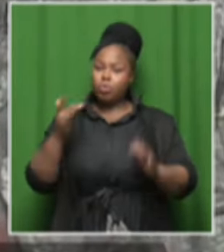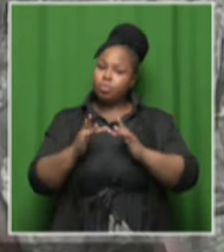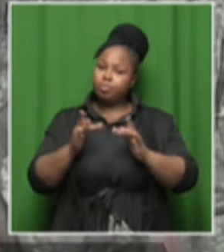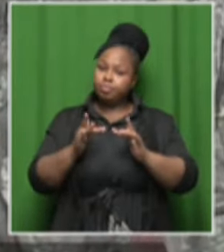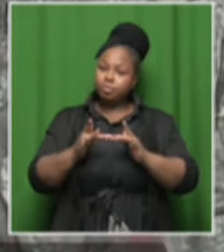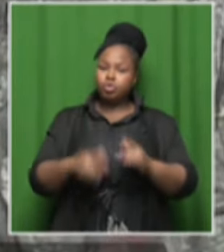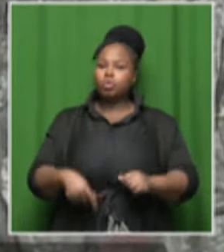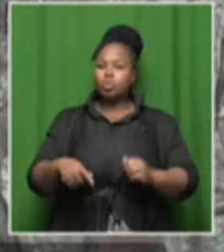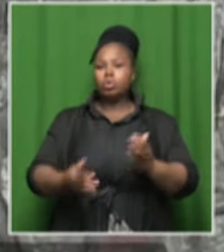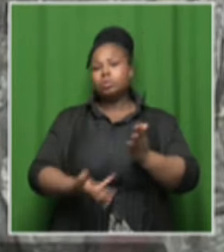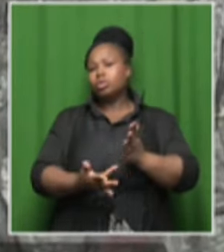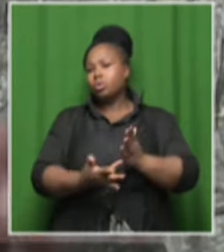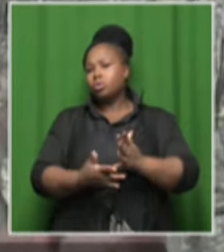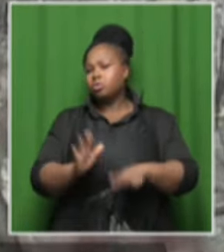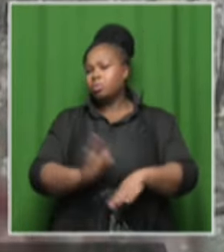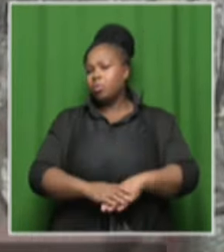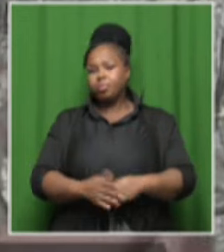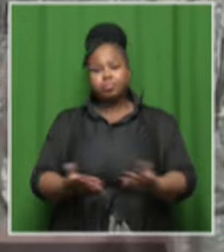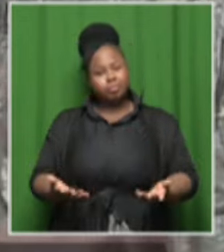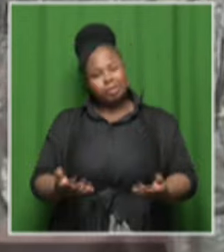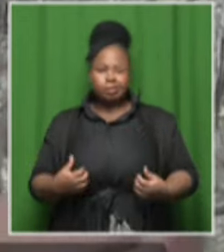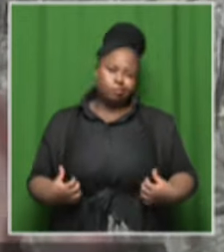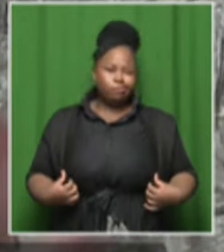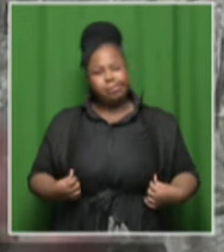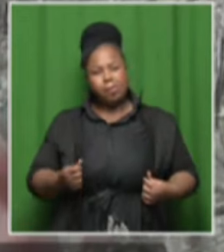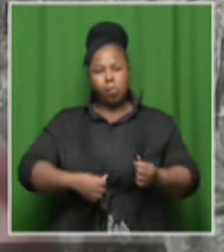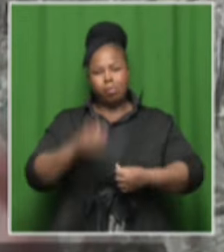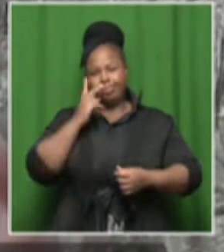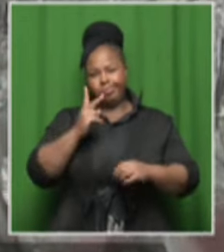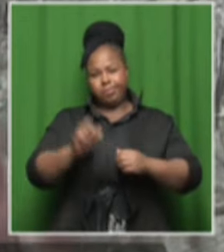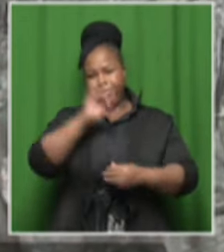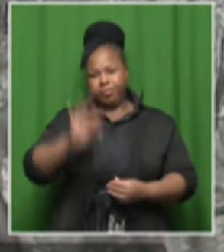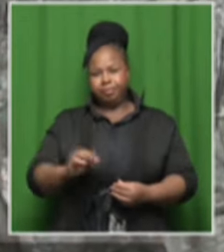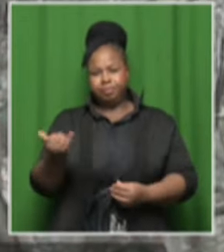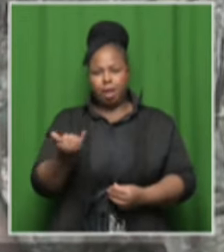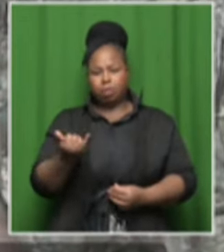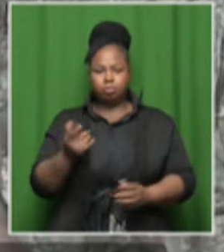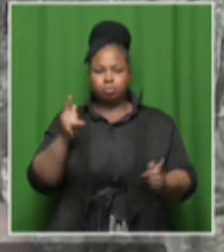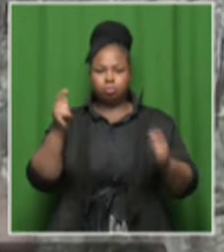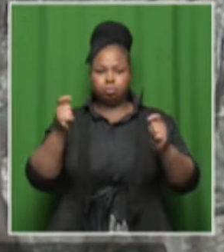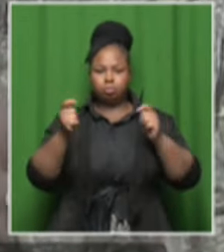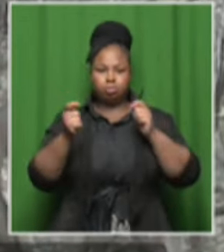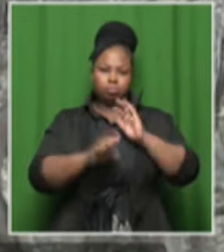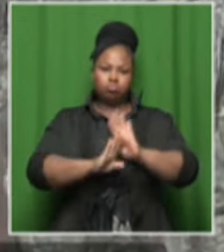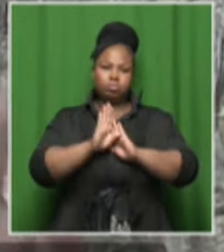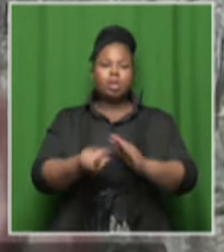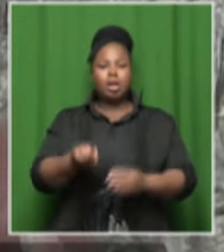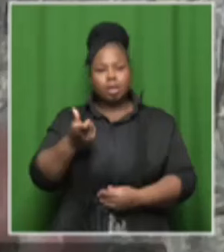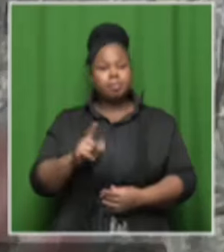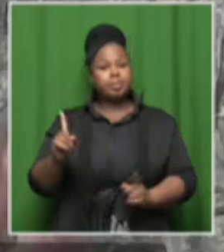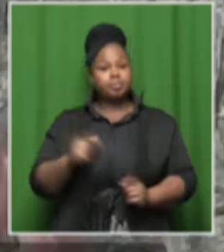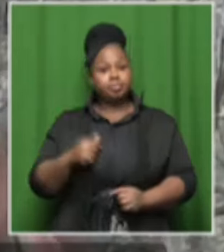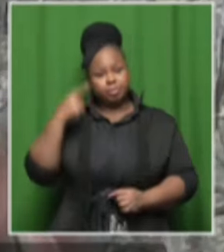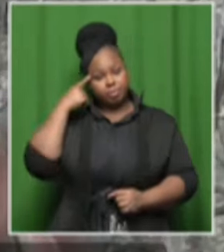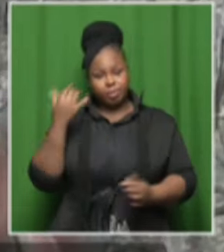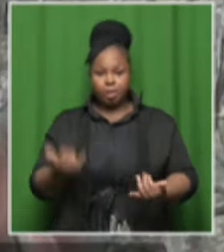actually participate in the digital economy? We kind of see South Africa sort of transitioning to that. I think the opportunity for